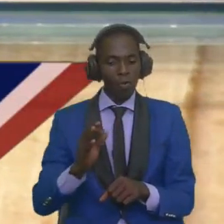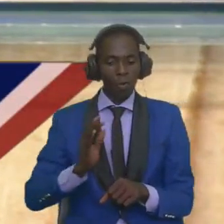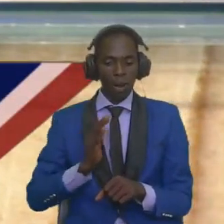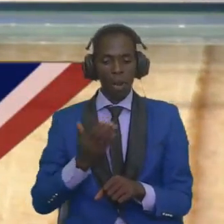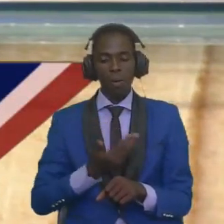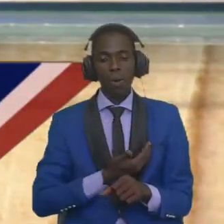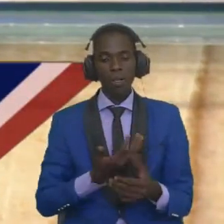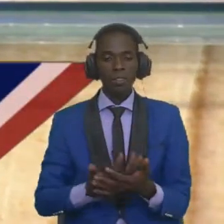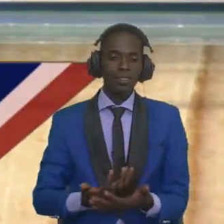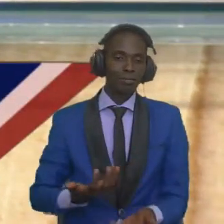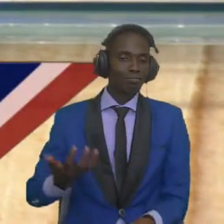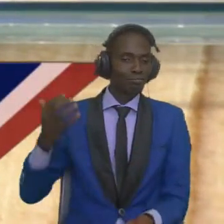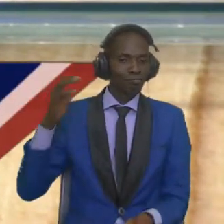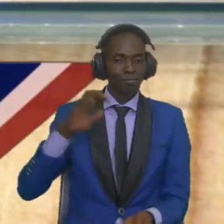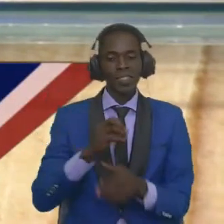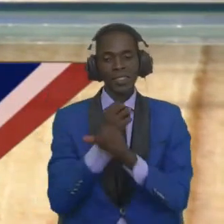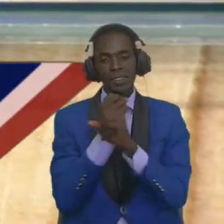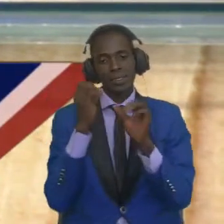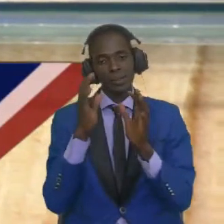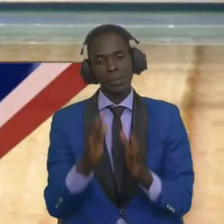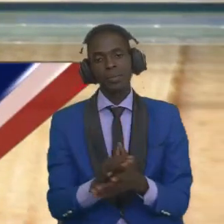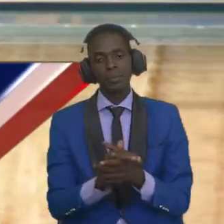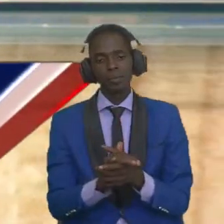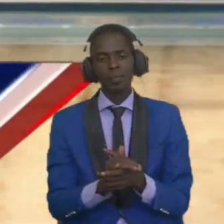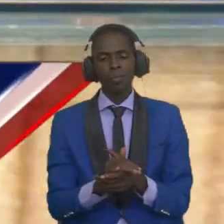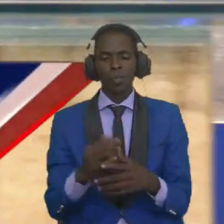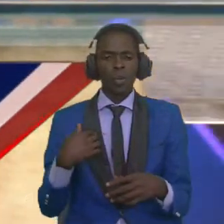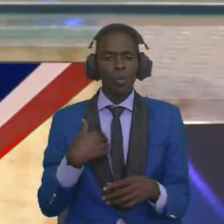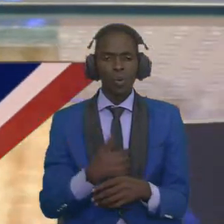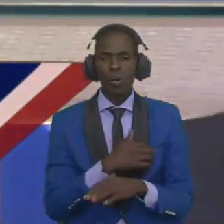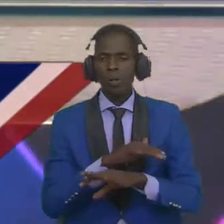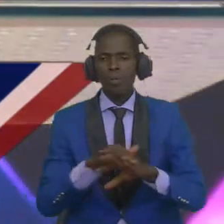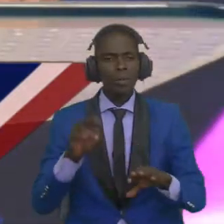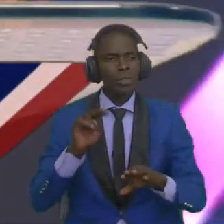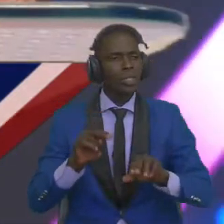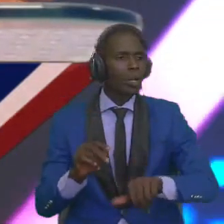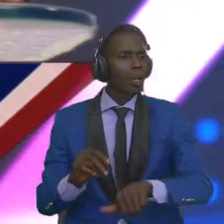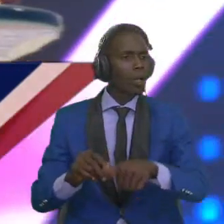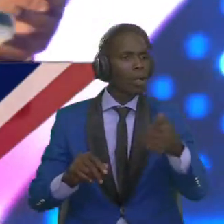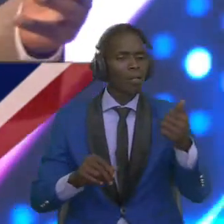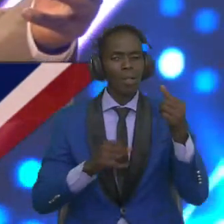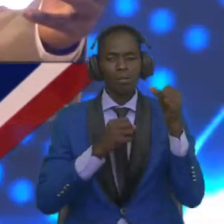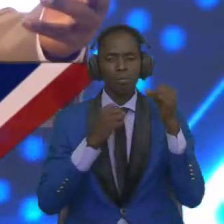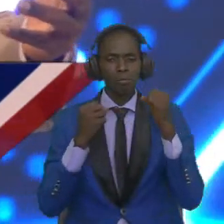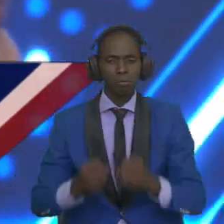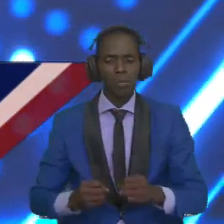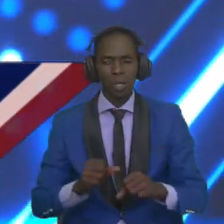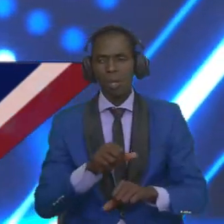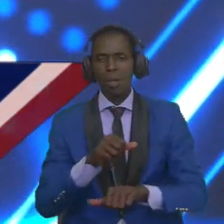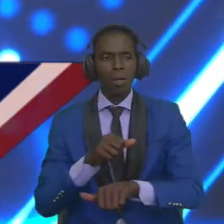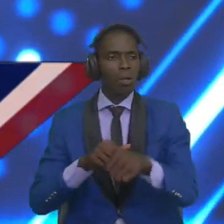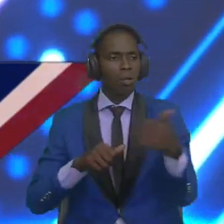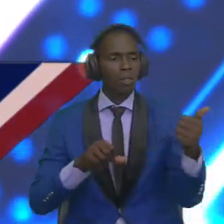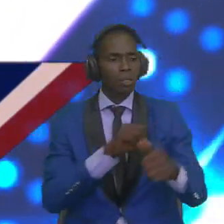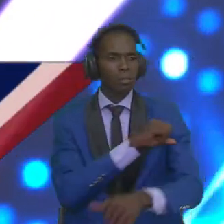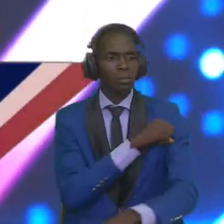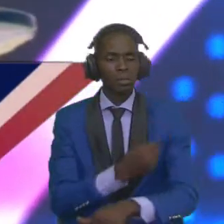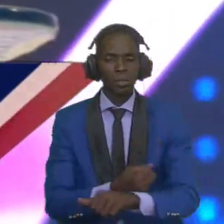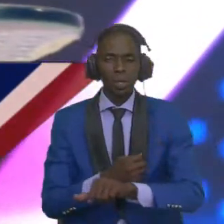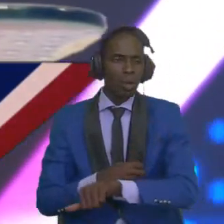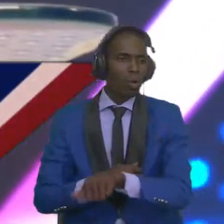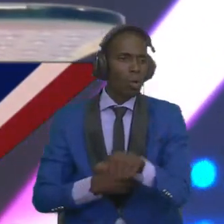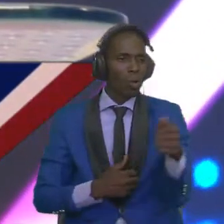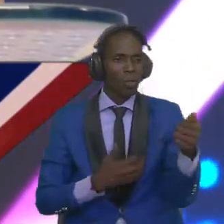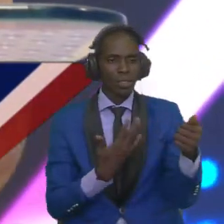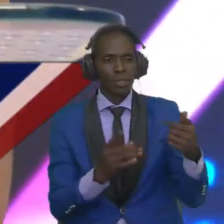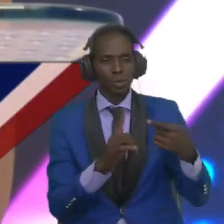of our rich Savior. We don't need any other power, any other strength, any other thing to